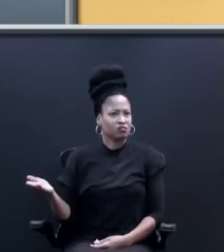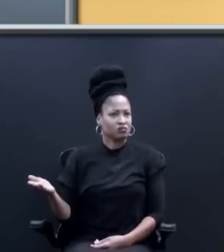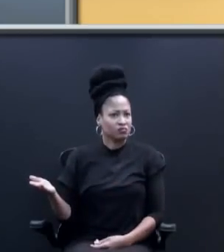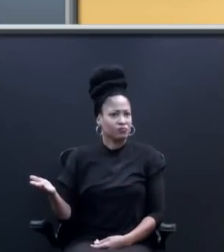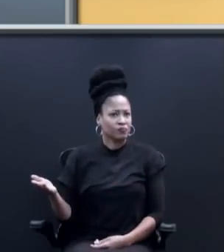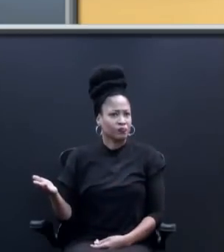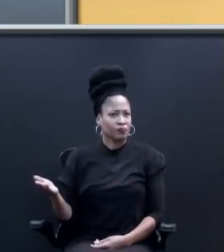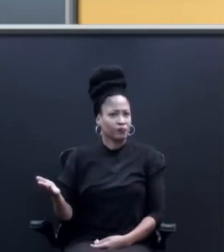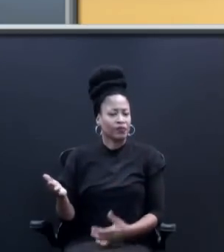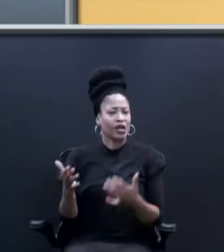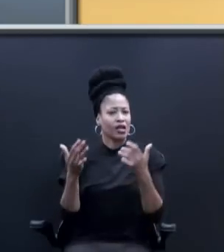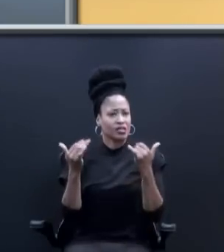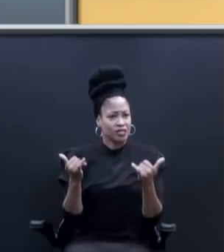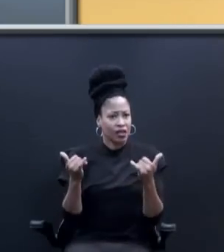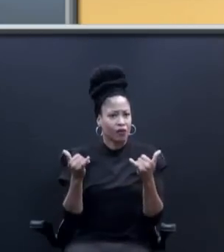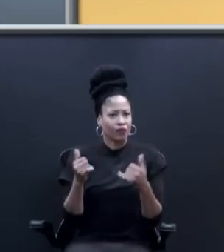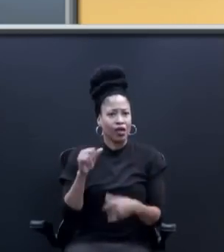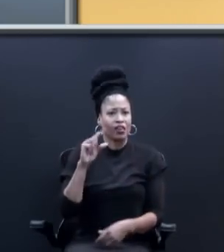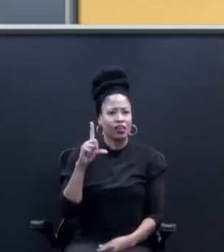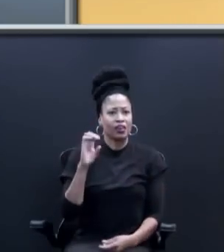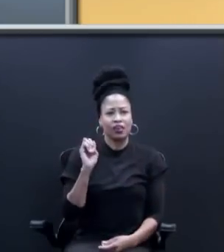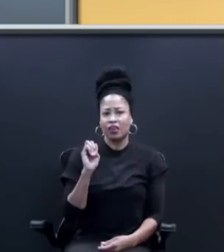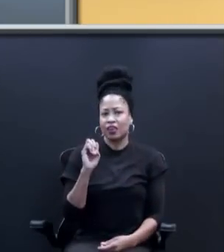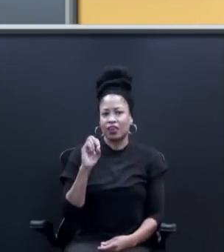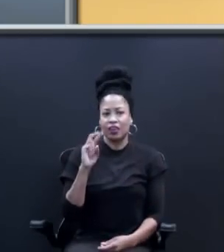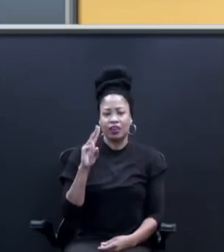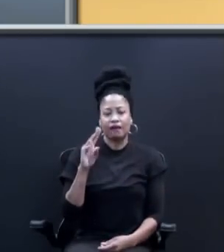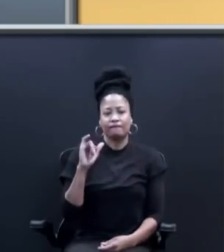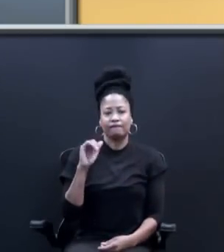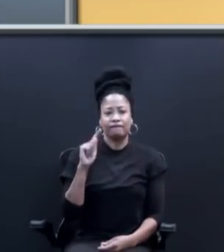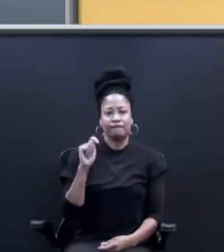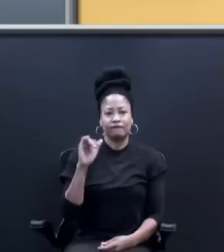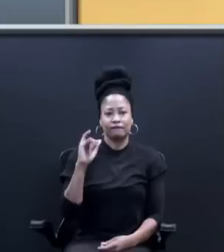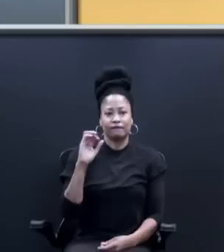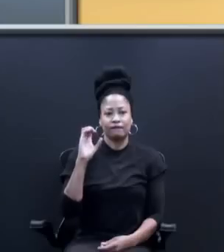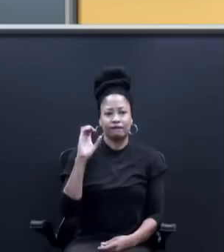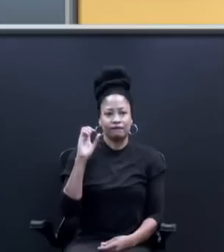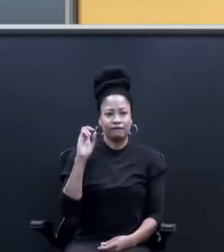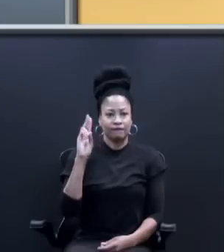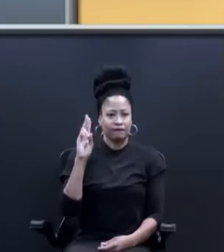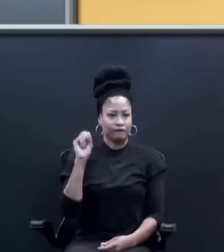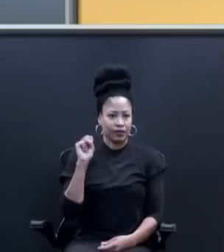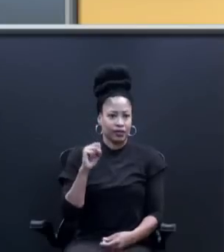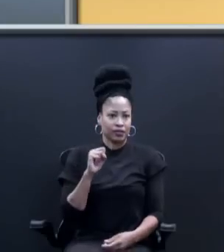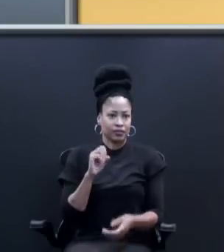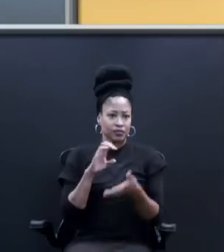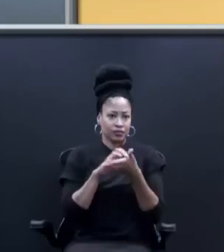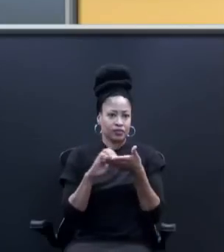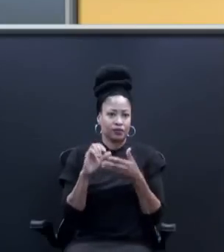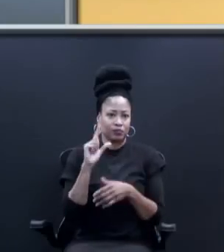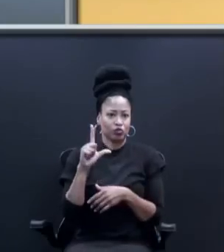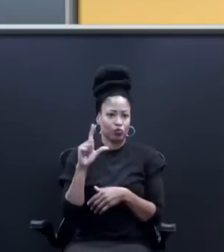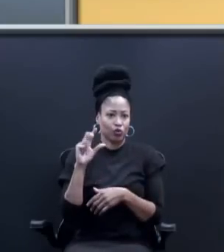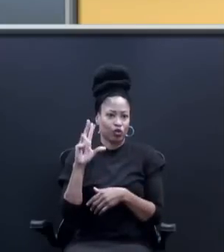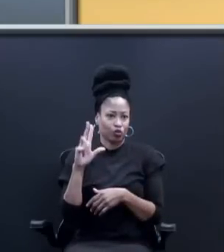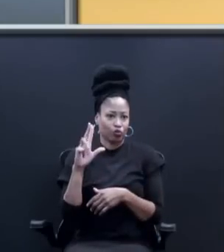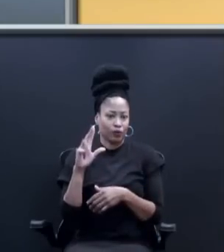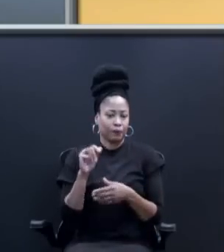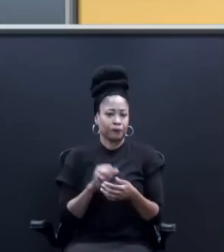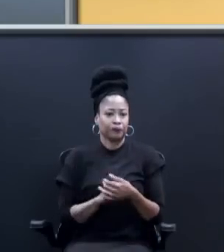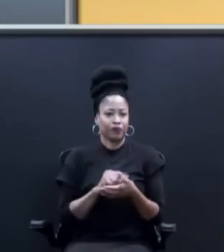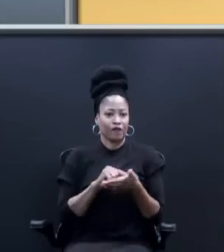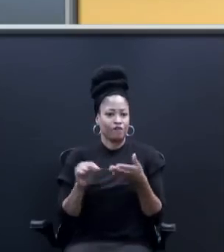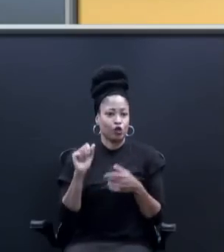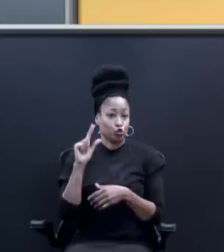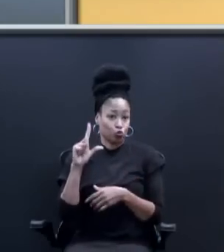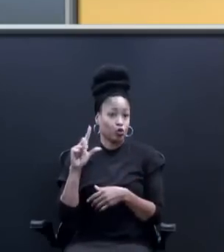And let's go into Leviticus 23rd chapter. Back to Leviticus 23rd chapter. I'll let you know, sisters and brothers. So Peter, when he got up and said,